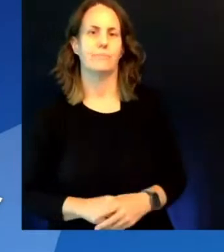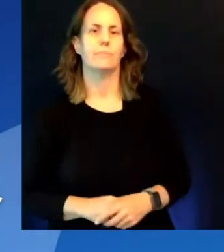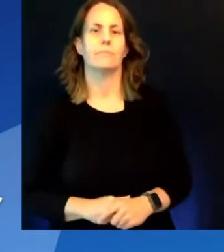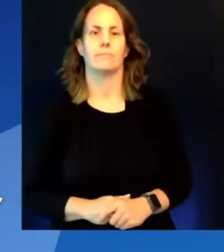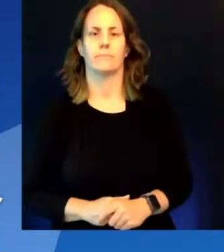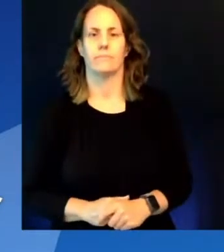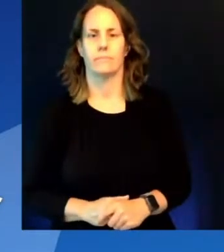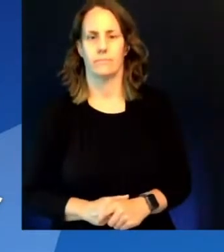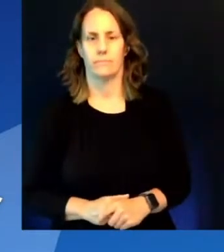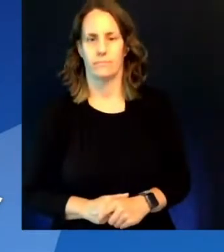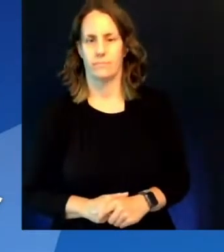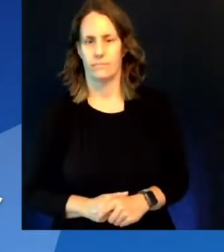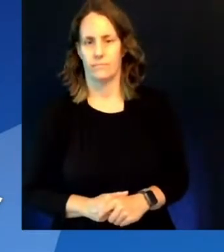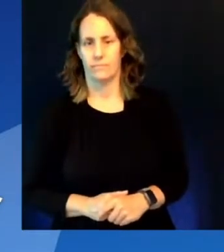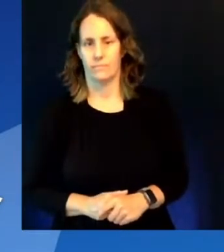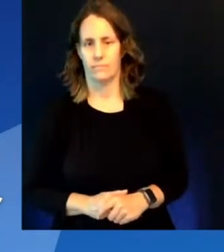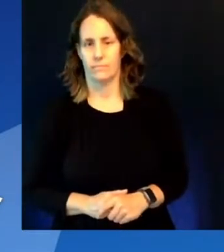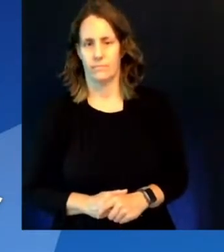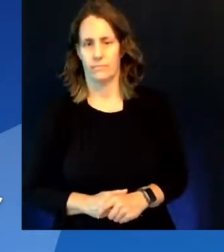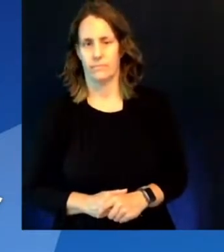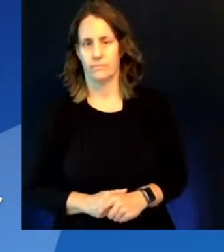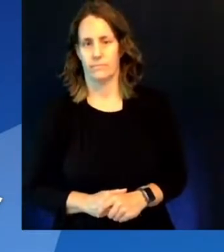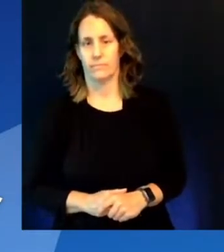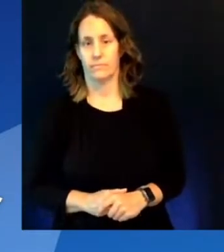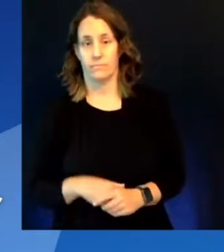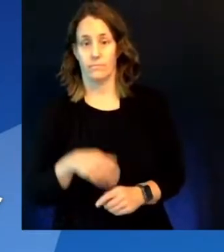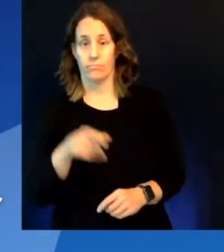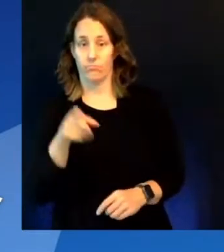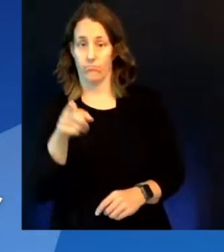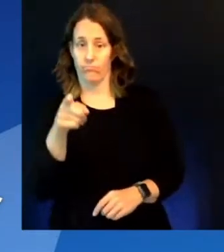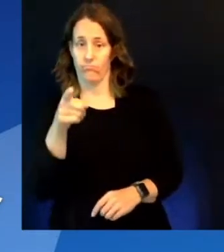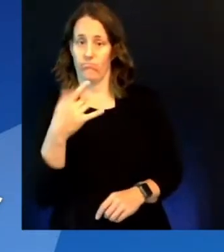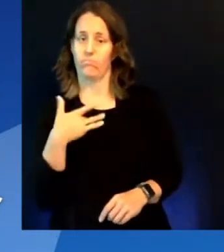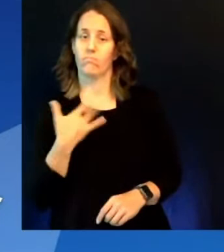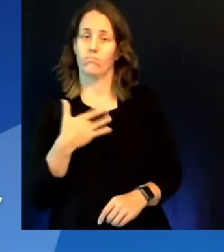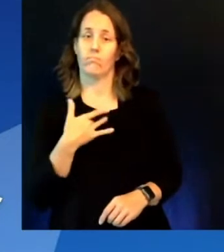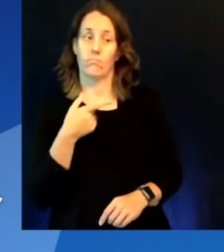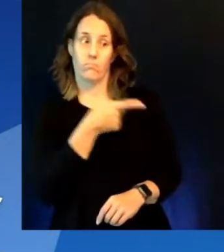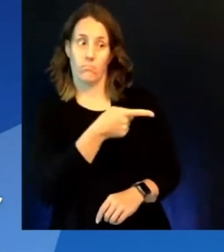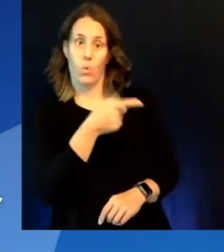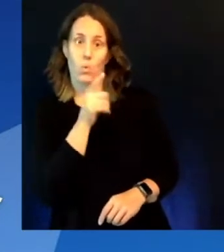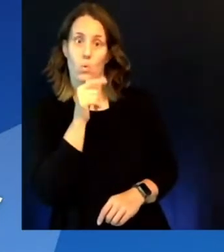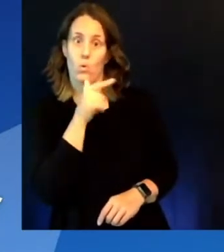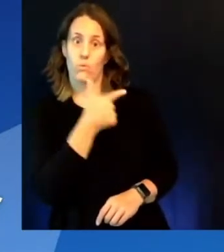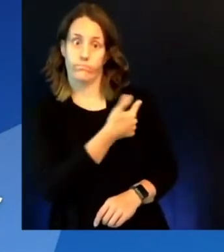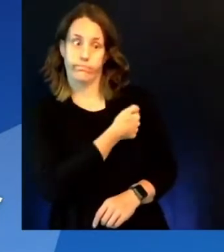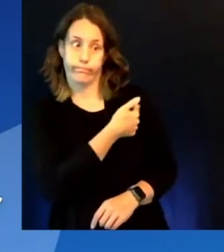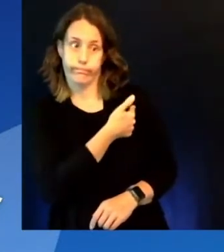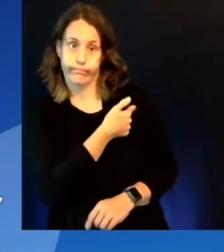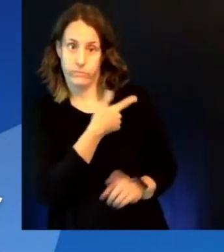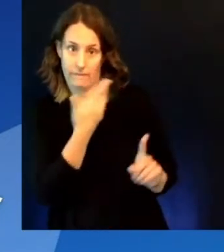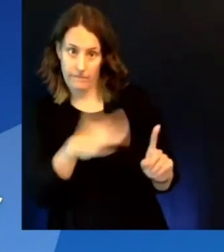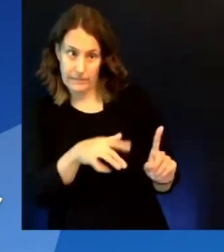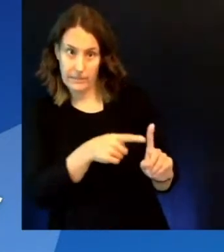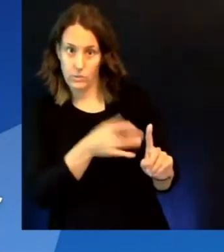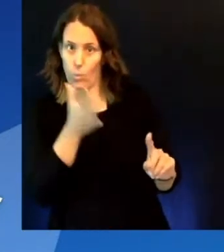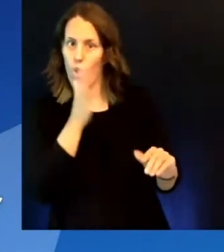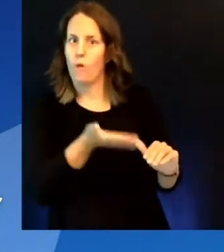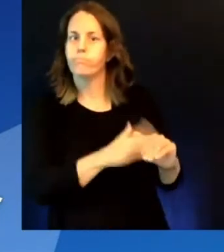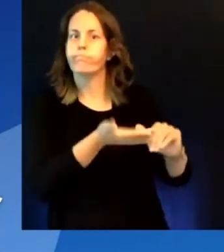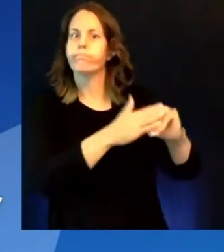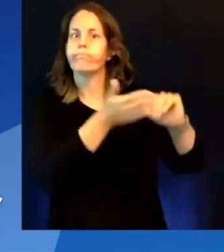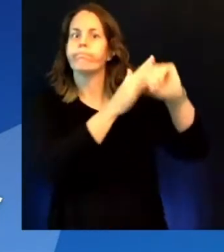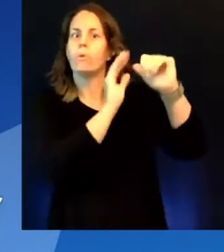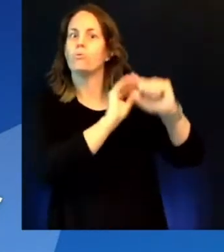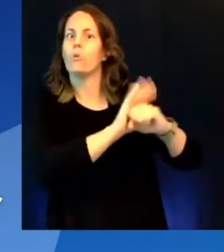rise among vaccinated people, given what we're seeing. And then secondly, do you expect case rates to go down once